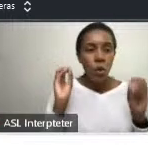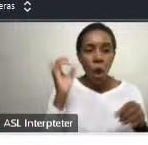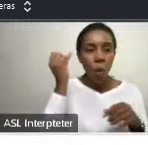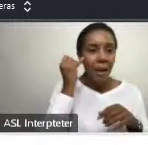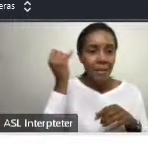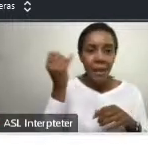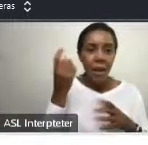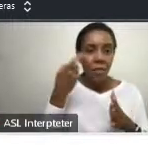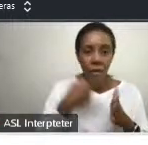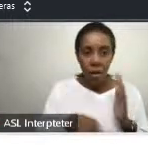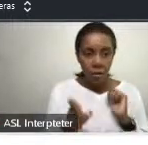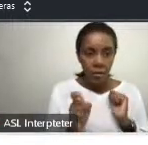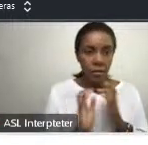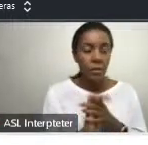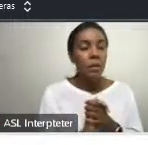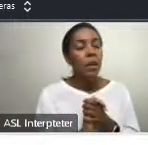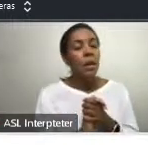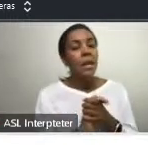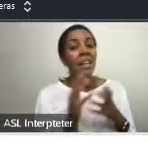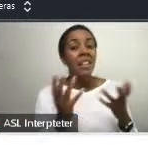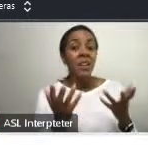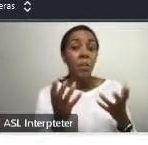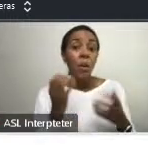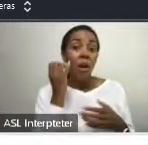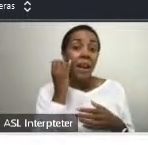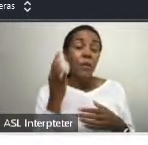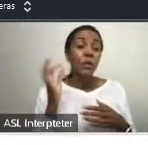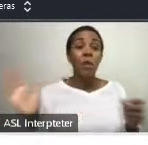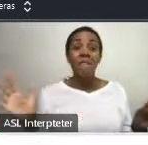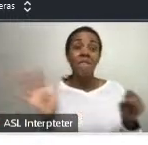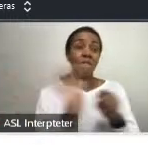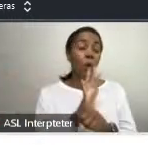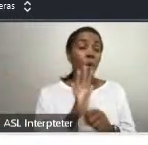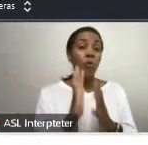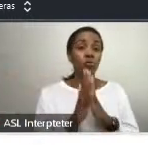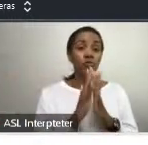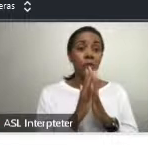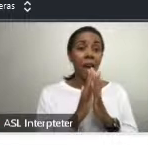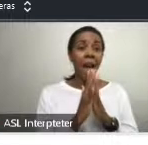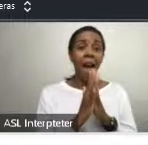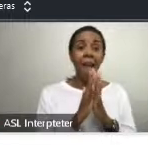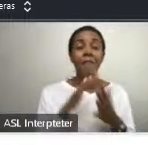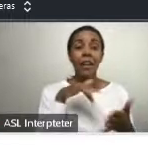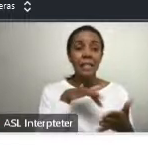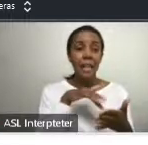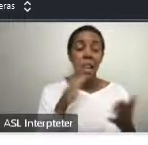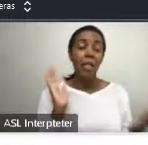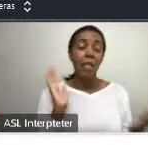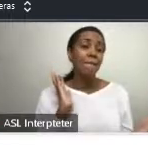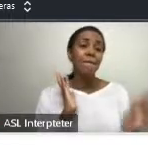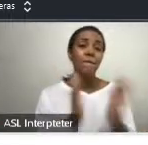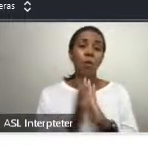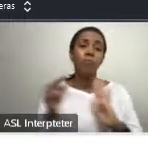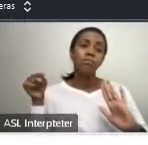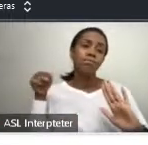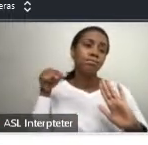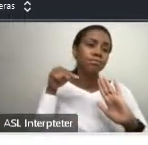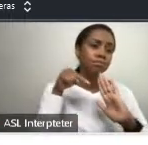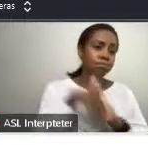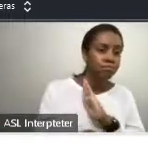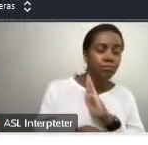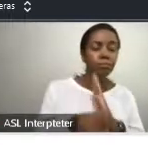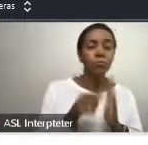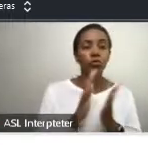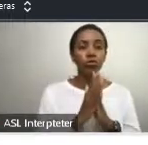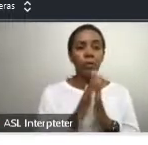We think it's up, it could be if you did a full-blown traffic study. That's what Director Boleyn was saying. If you did a full, comprehensive, end-to-end